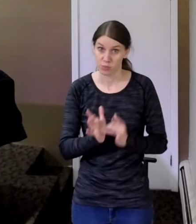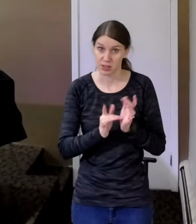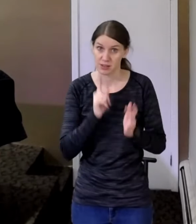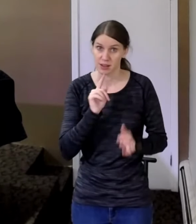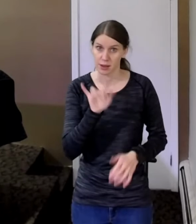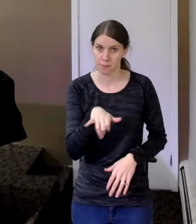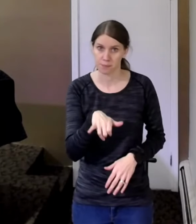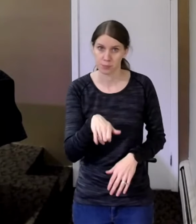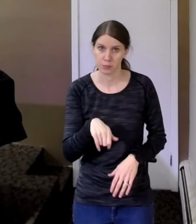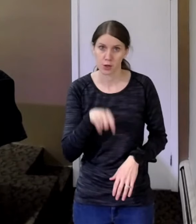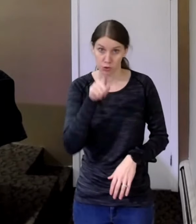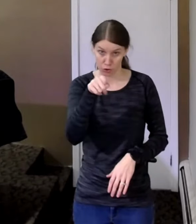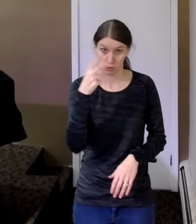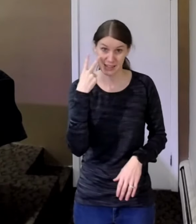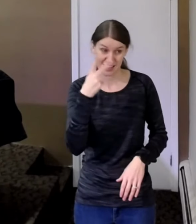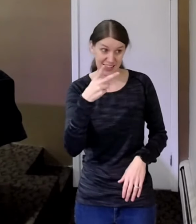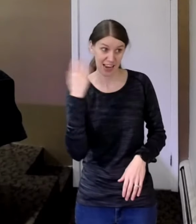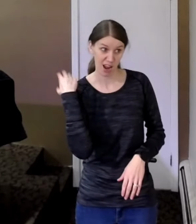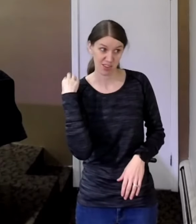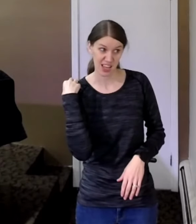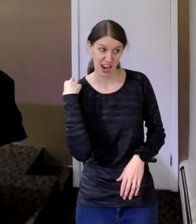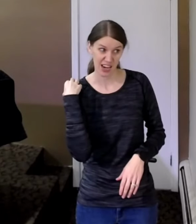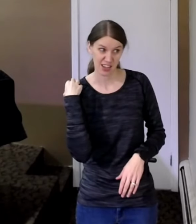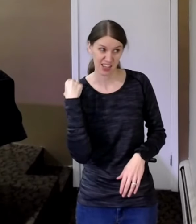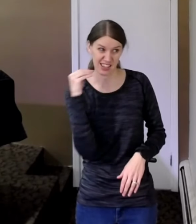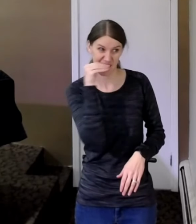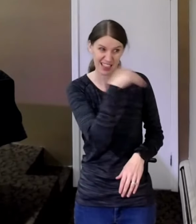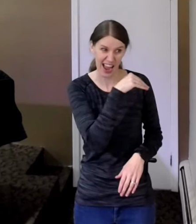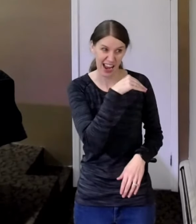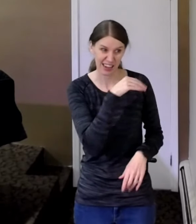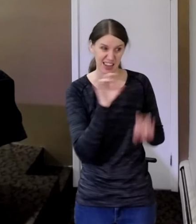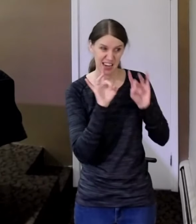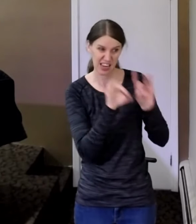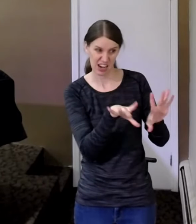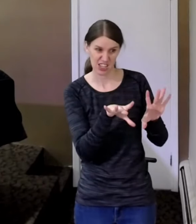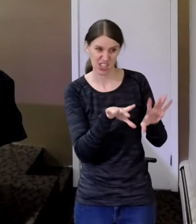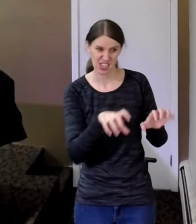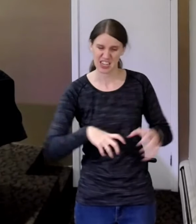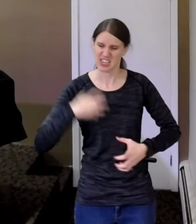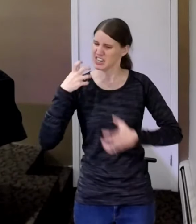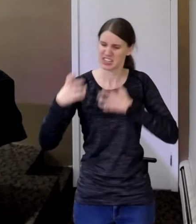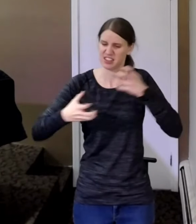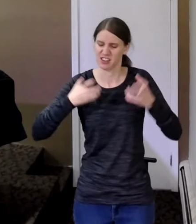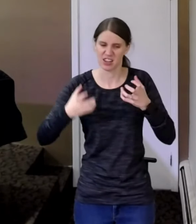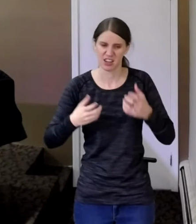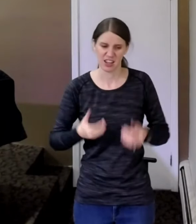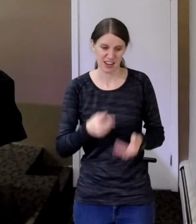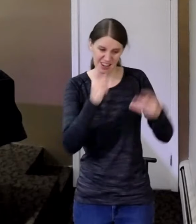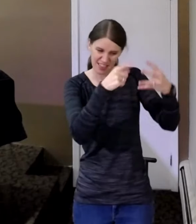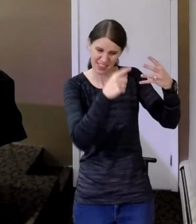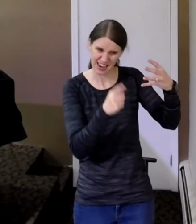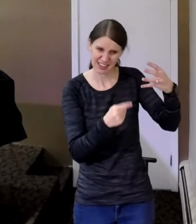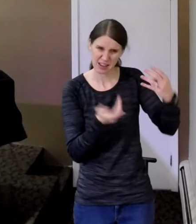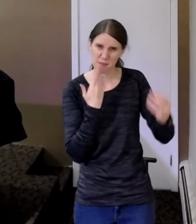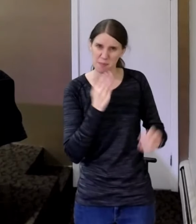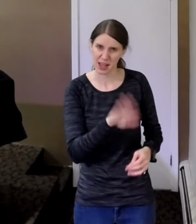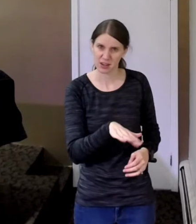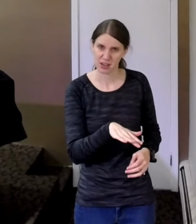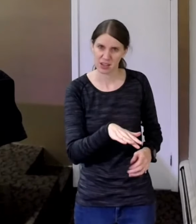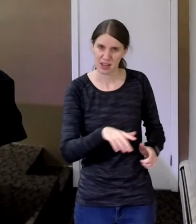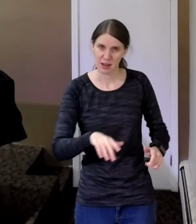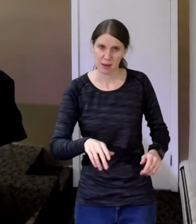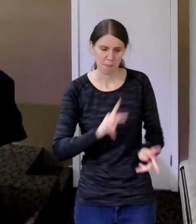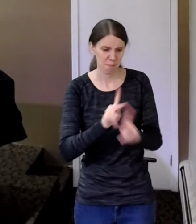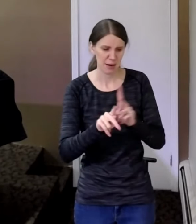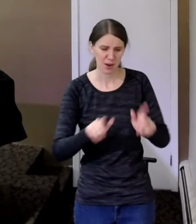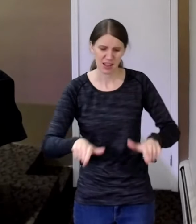So when you look out there and you see double standards and you see hatred and you see rage and you see all of those things going on, people living lies